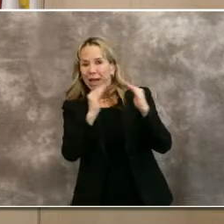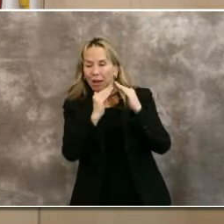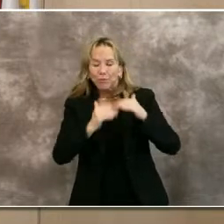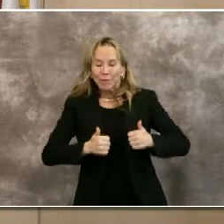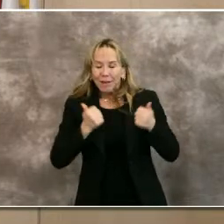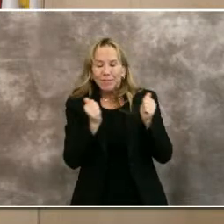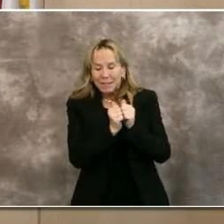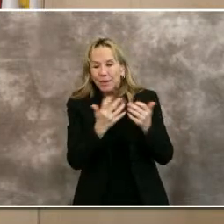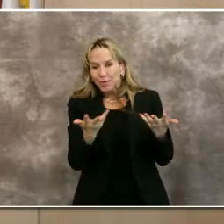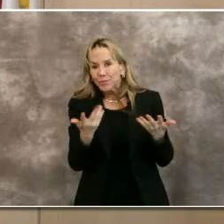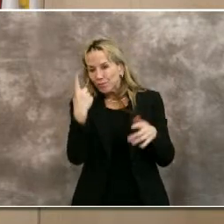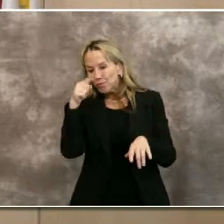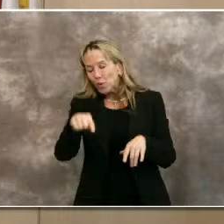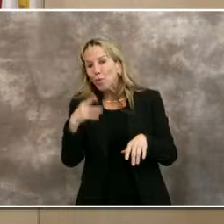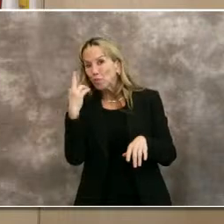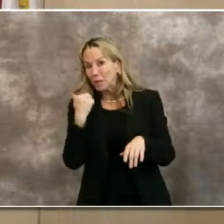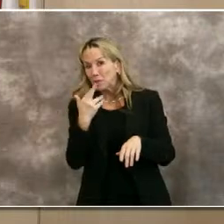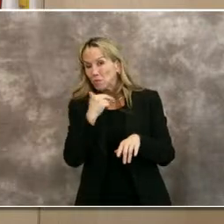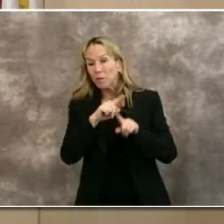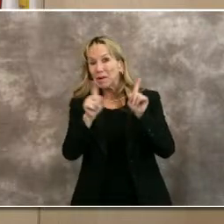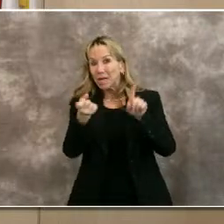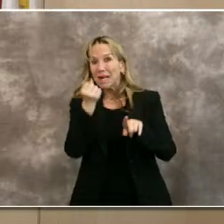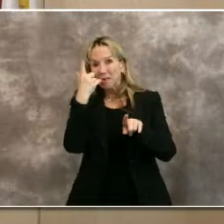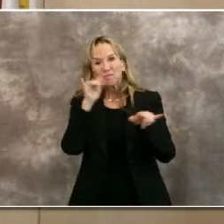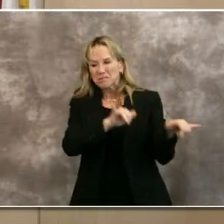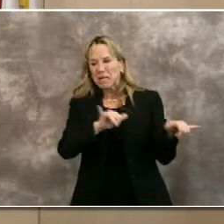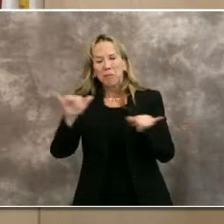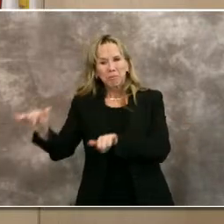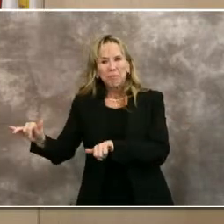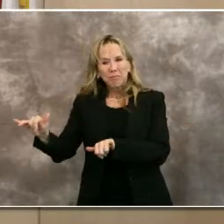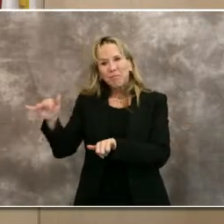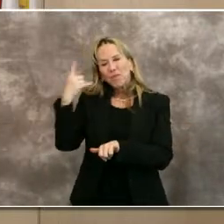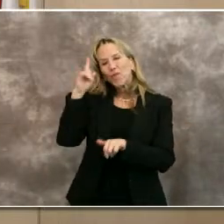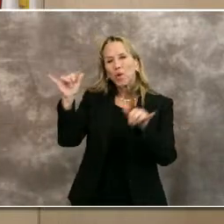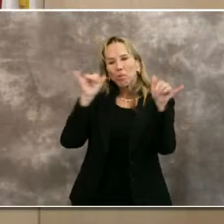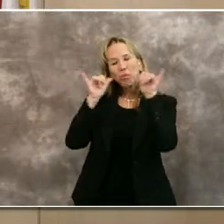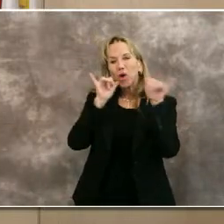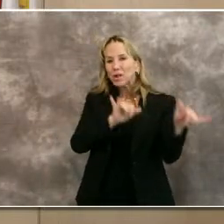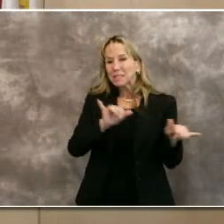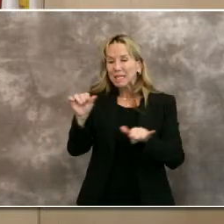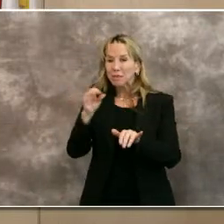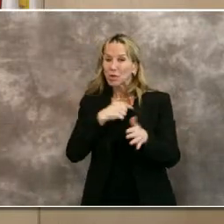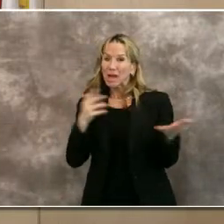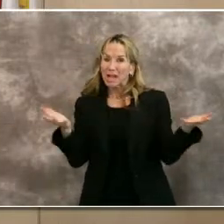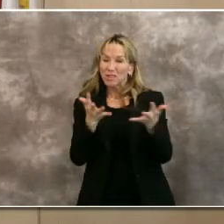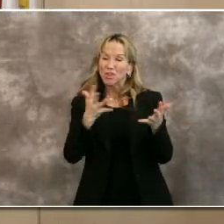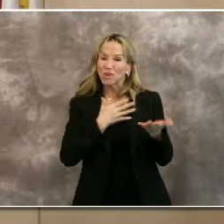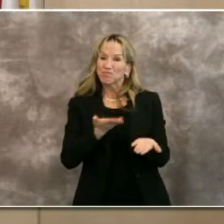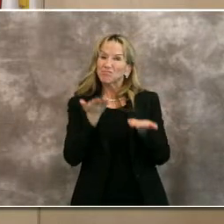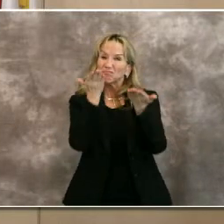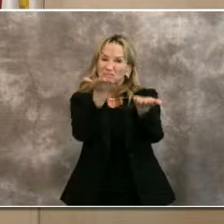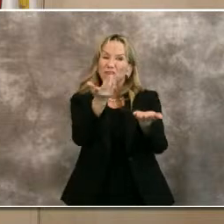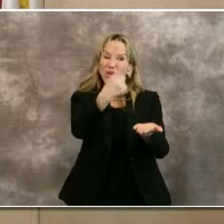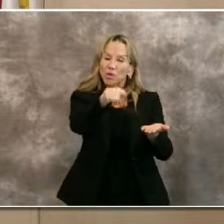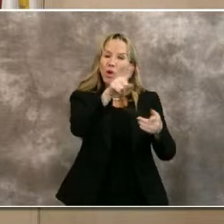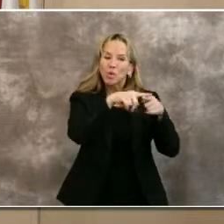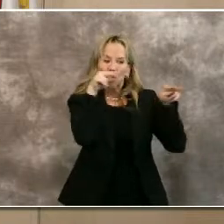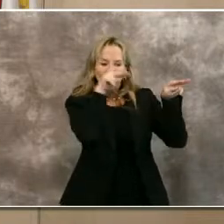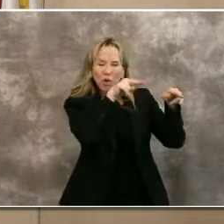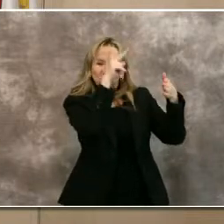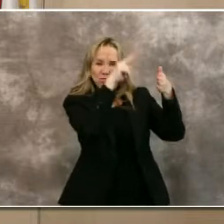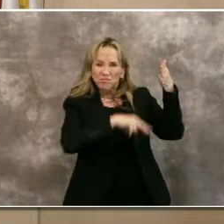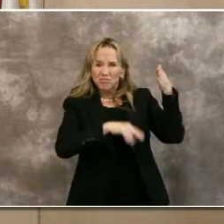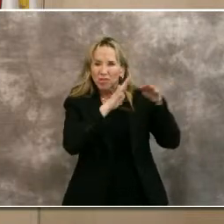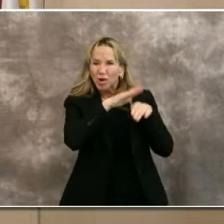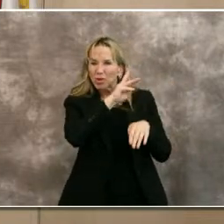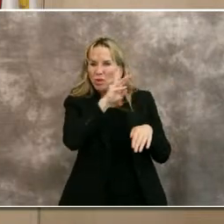So that same guidance would stand. So I encourage people to review the guidance and follow the directions